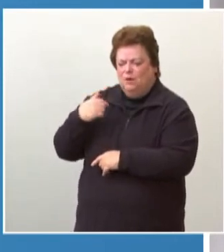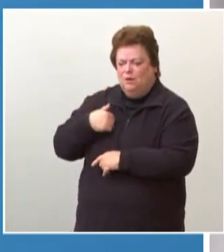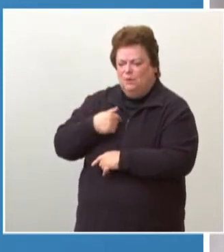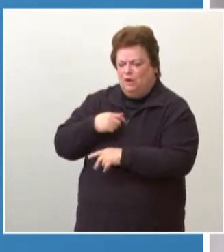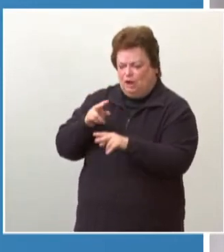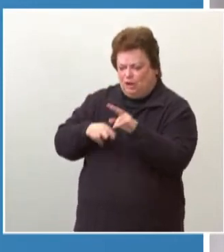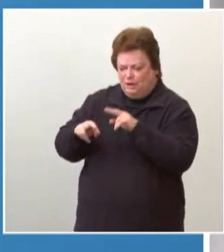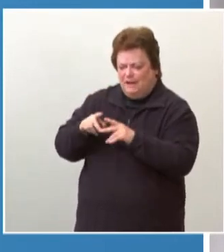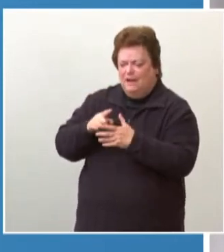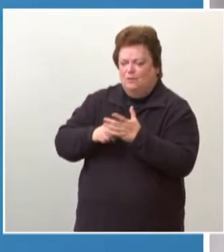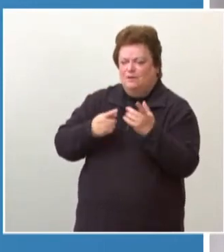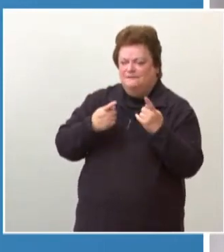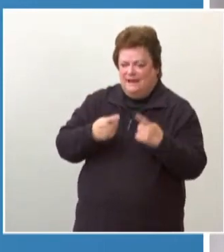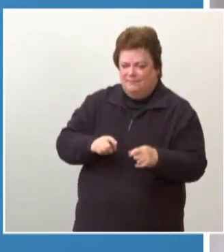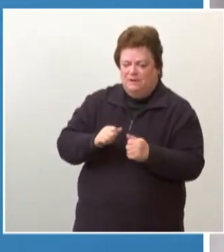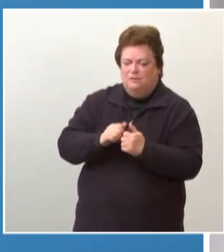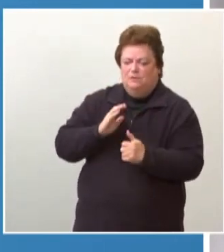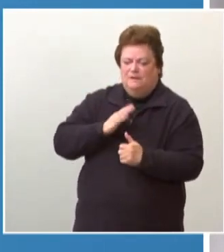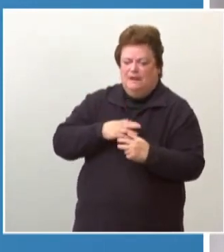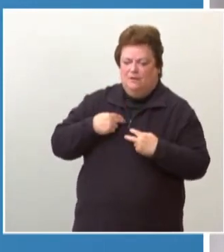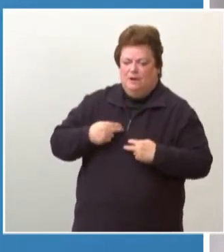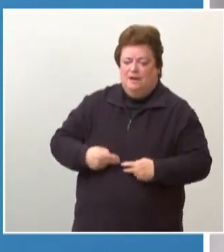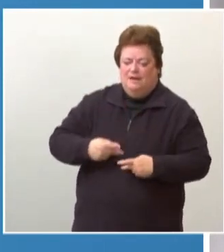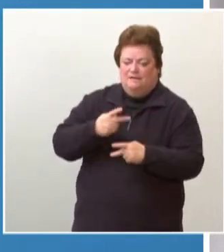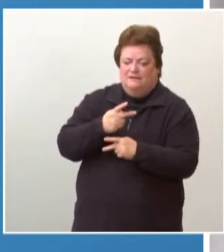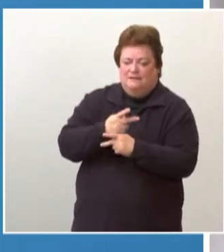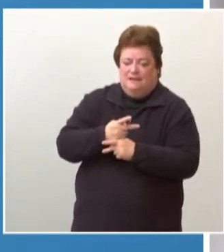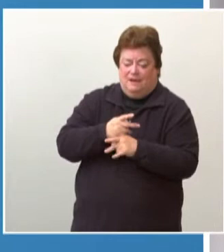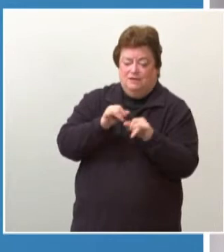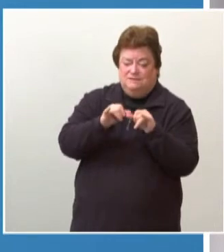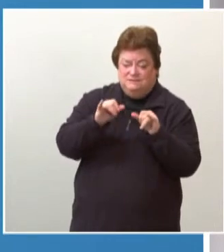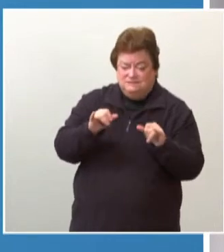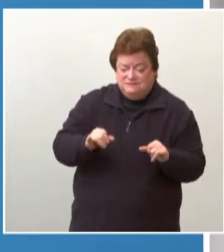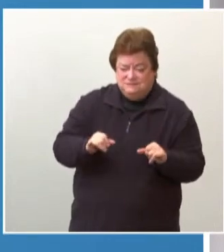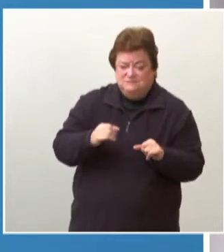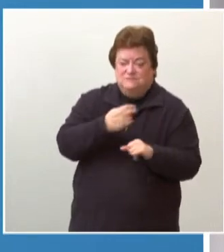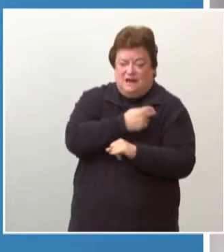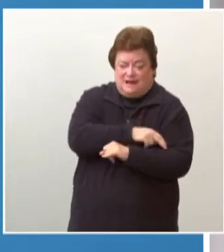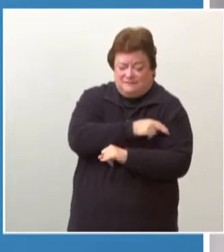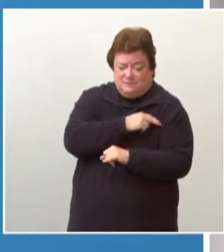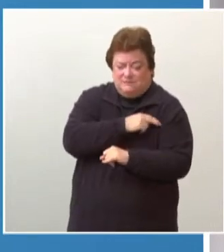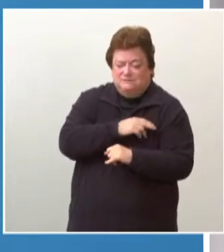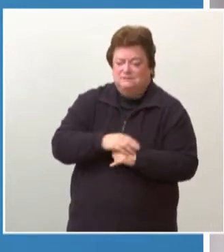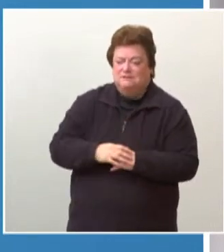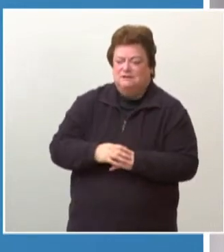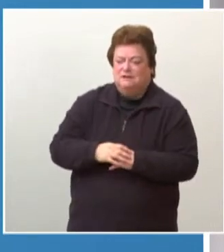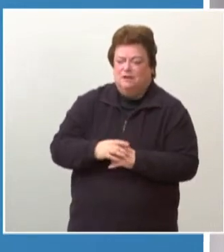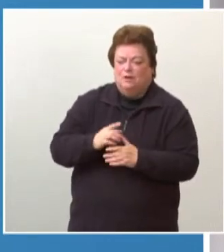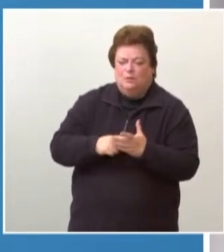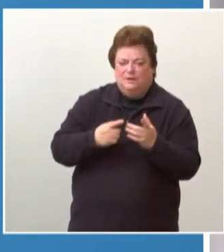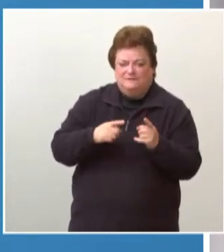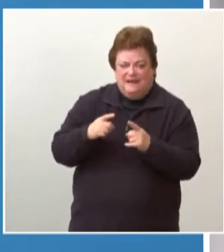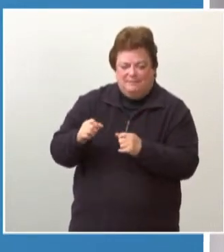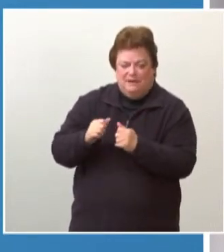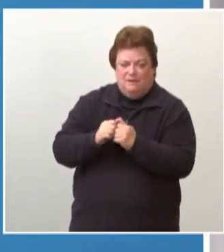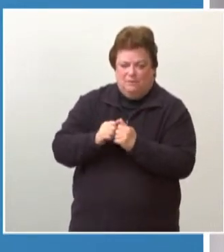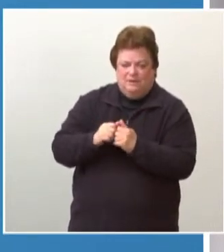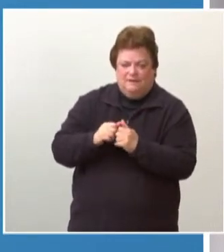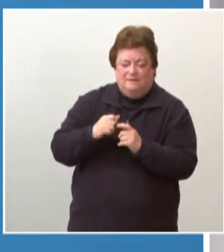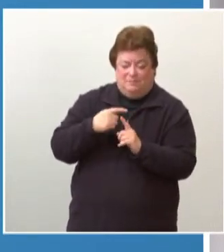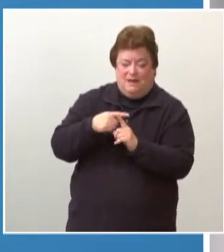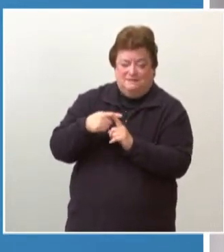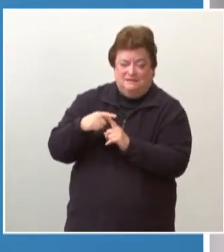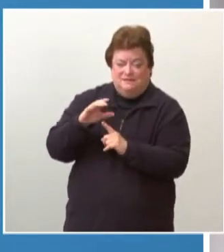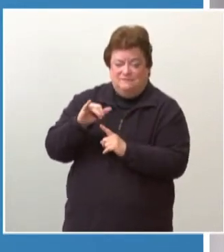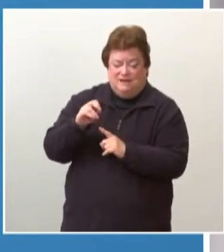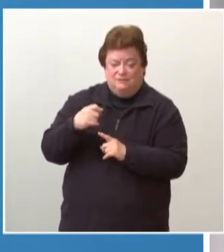what's happening with our healthcare system and what's happening with deaths and what's happening with our cases. So we